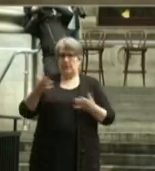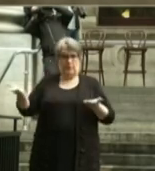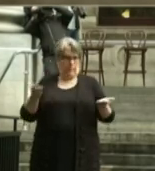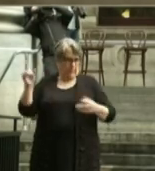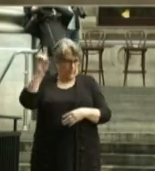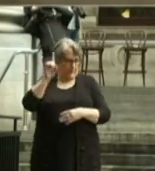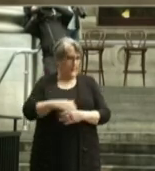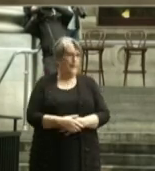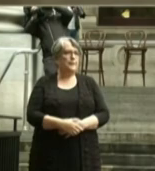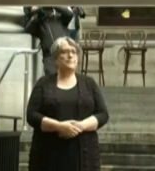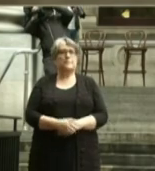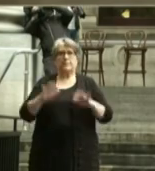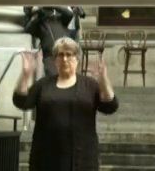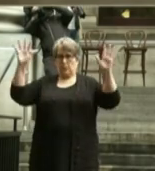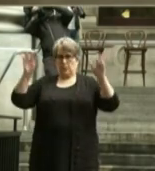Governor arrived.